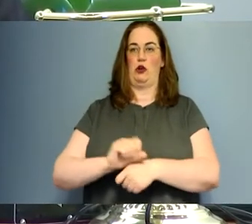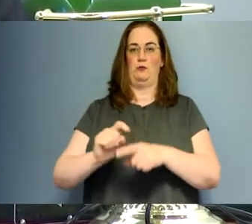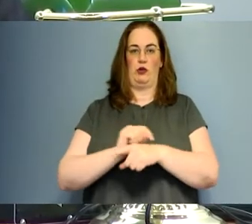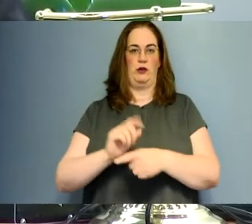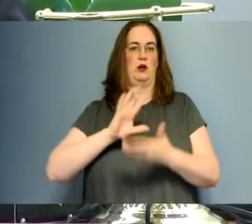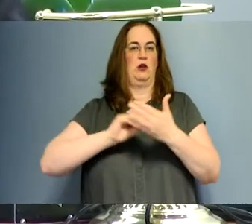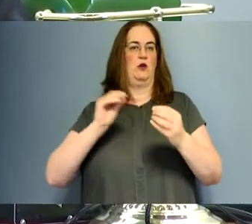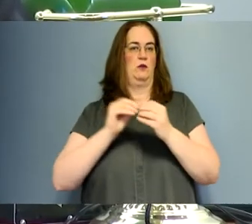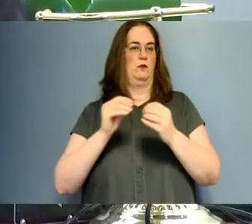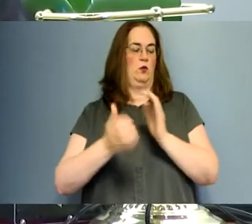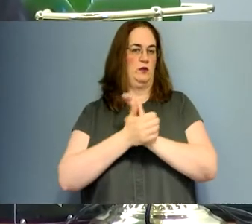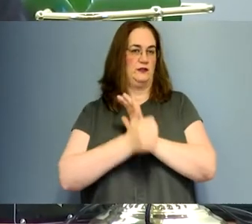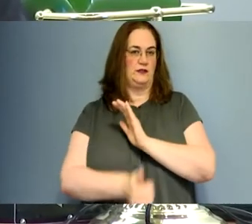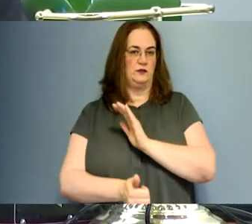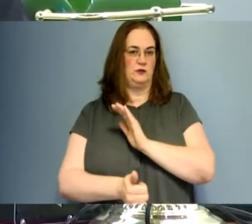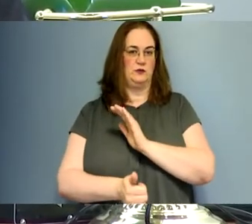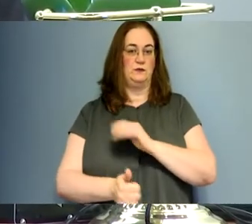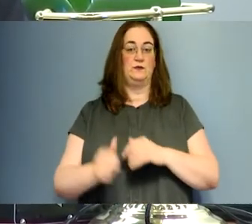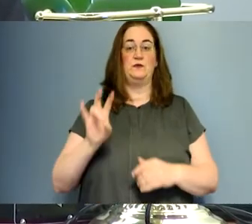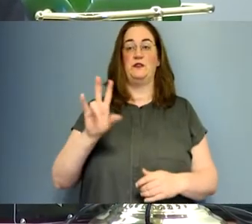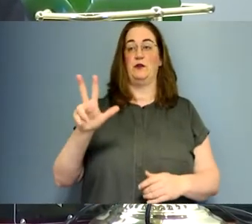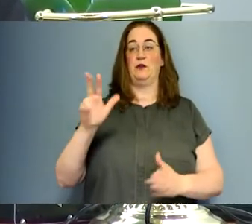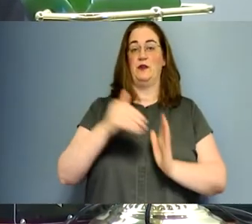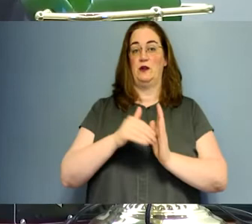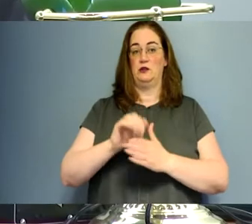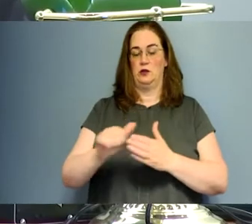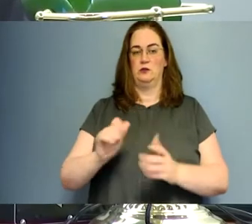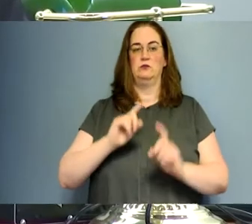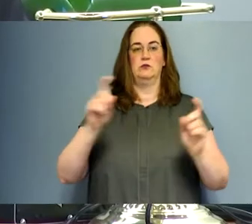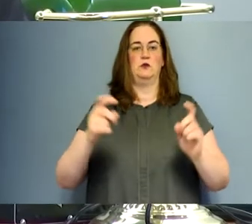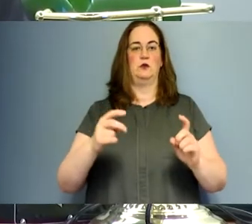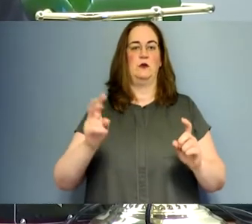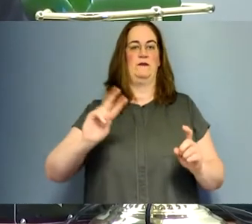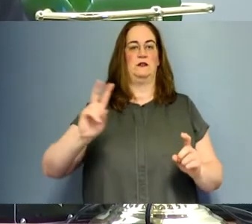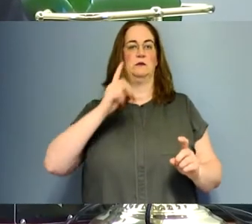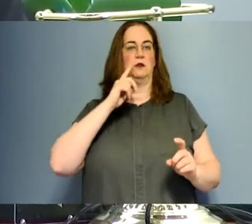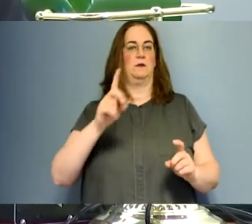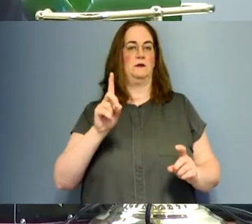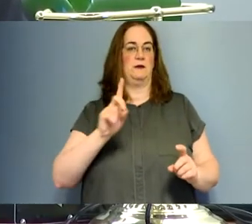skills. There's $73,000 going to victims of domestic